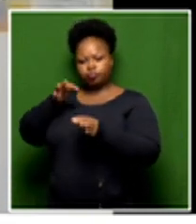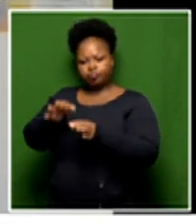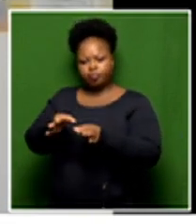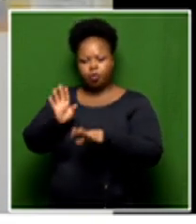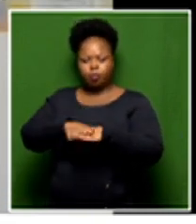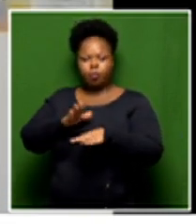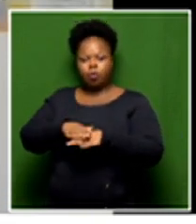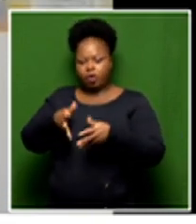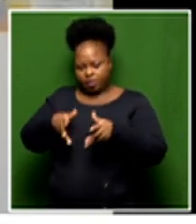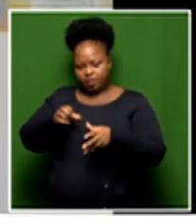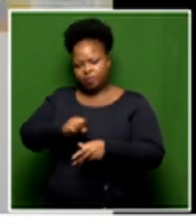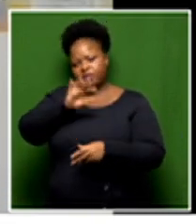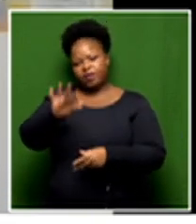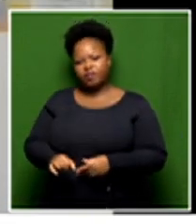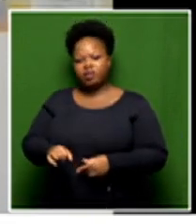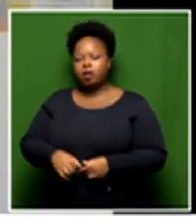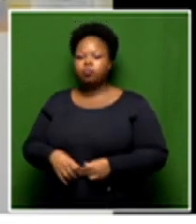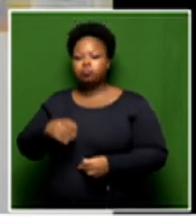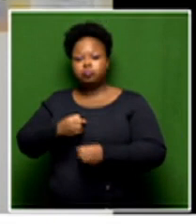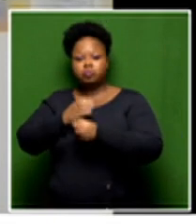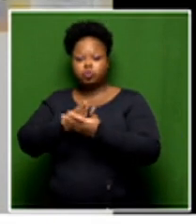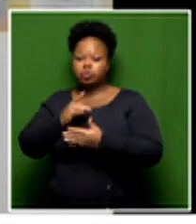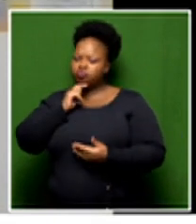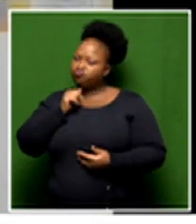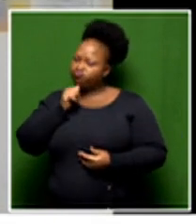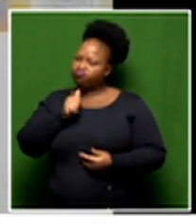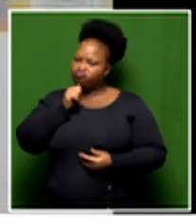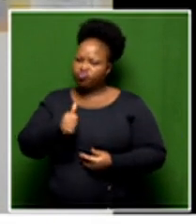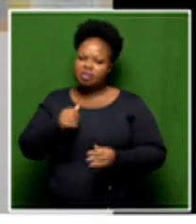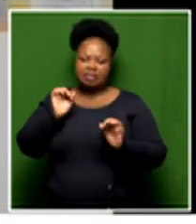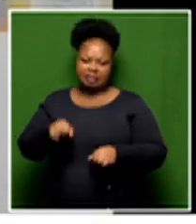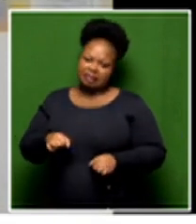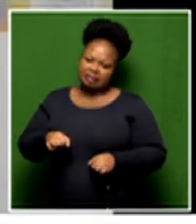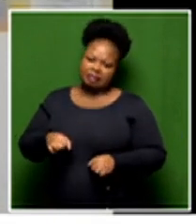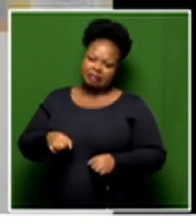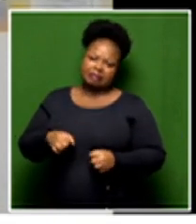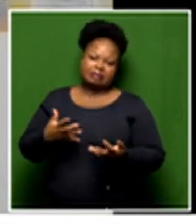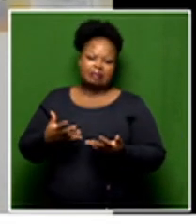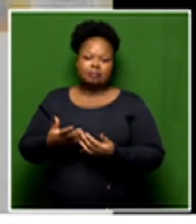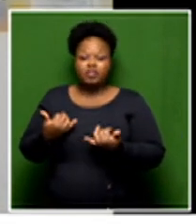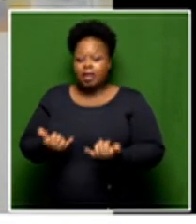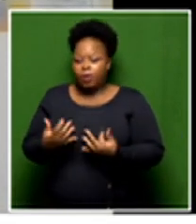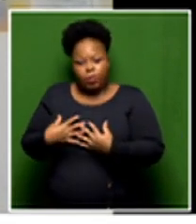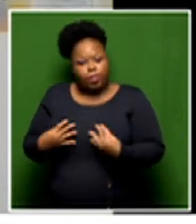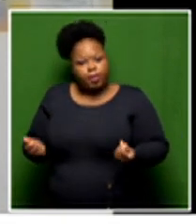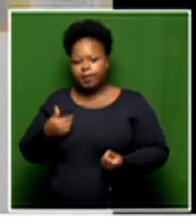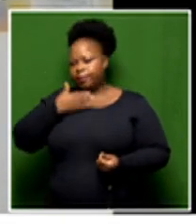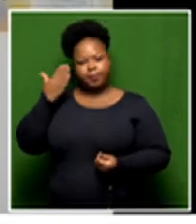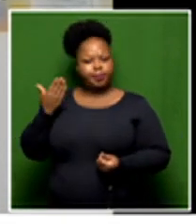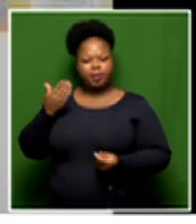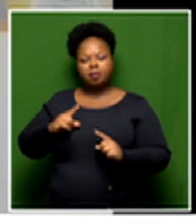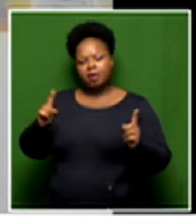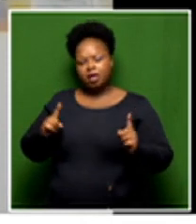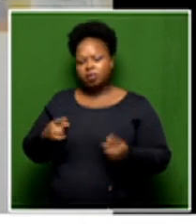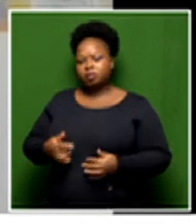we're testing in South Africa to make sure that despite the fact that we have not yet found a cure, we can make